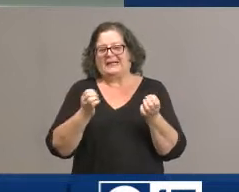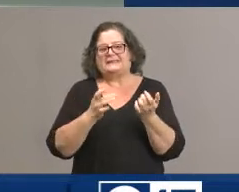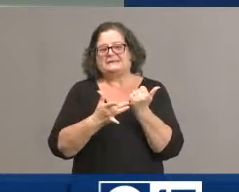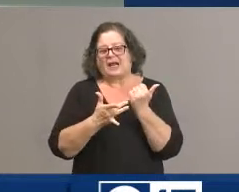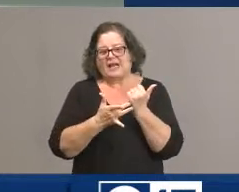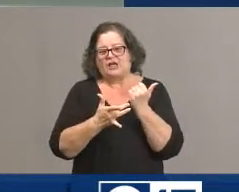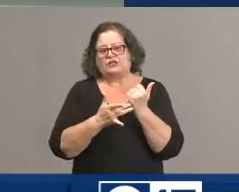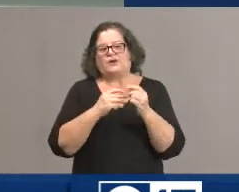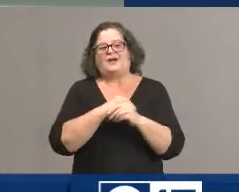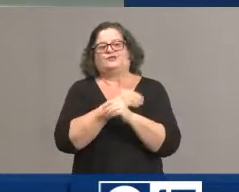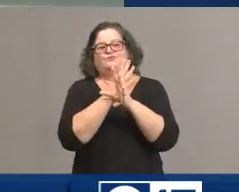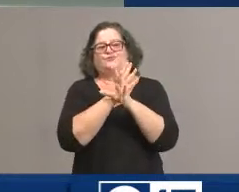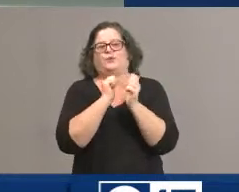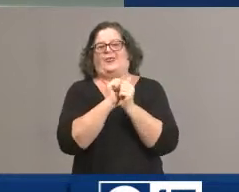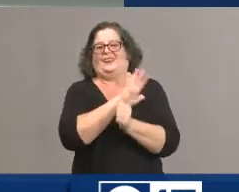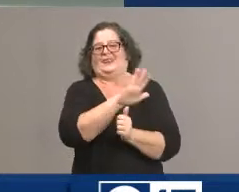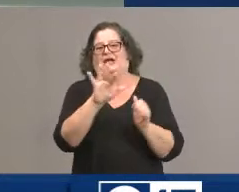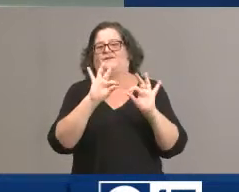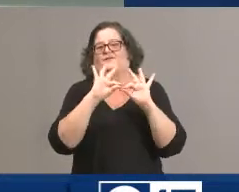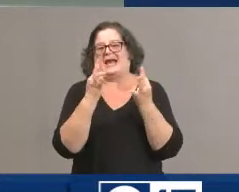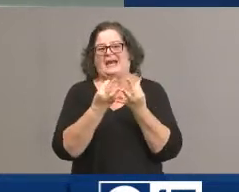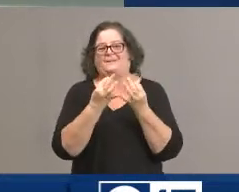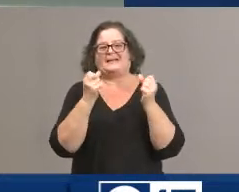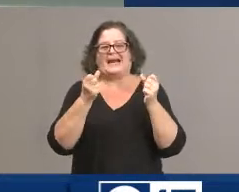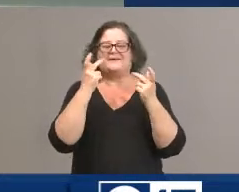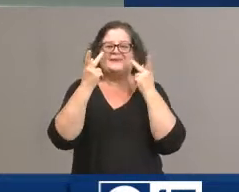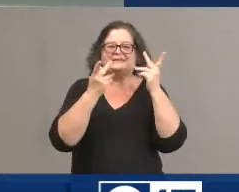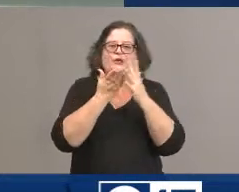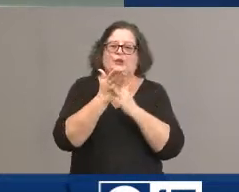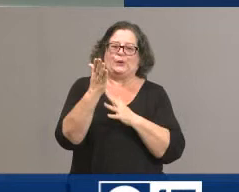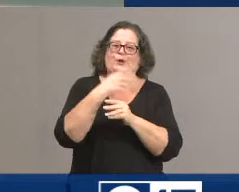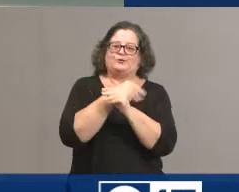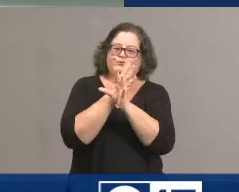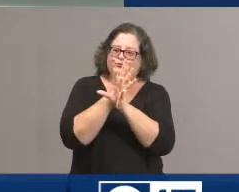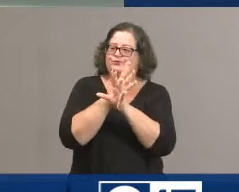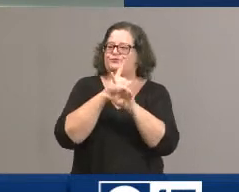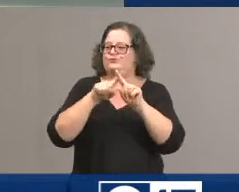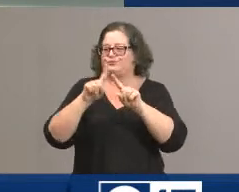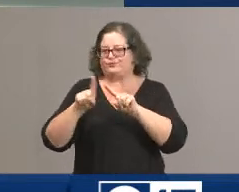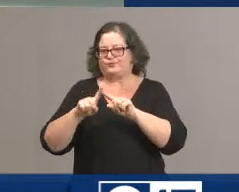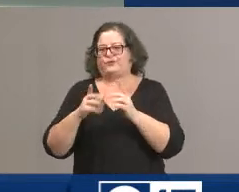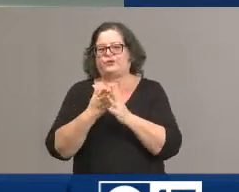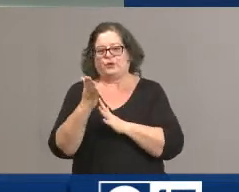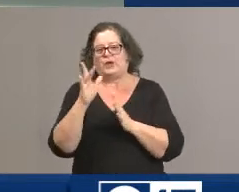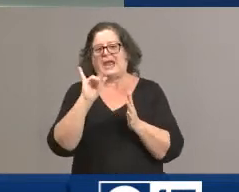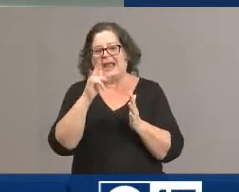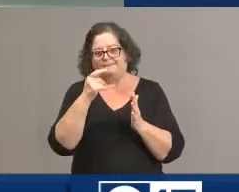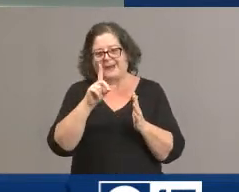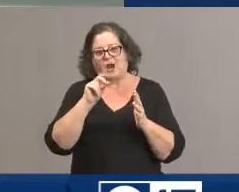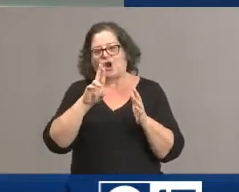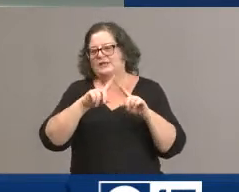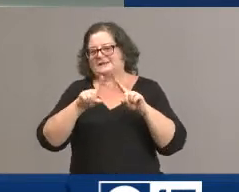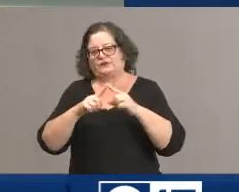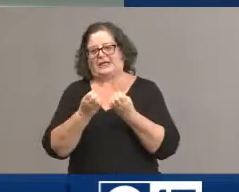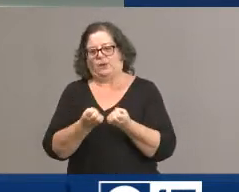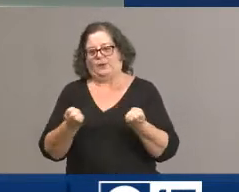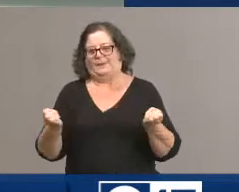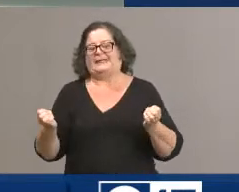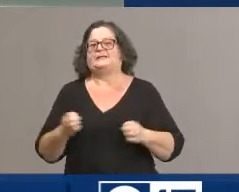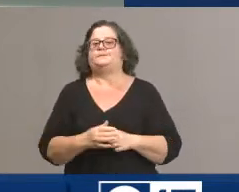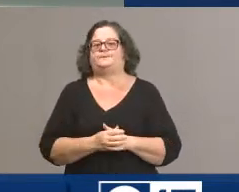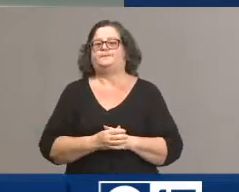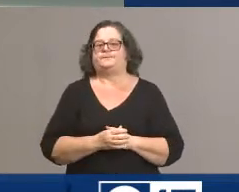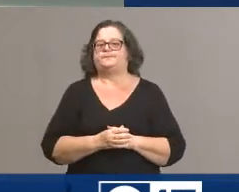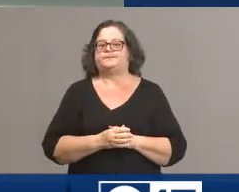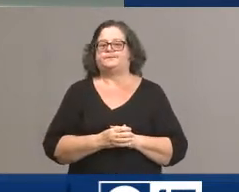loved ones from home to long-term care facilities. There will be a lot of flexibility, but the objective